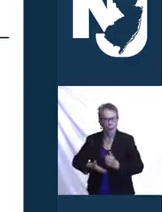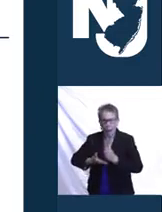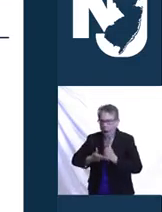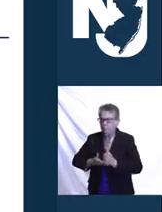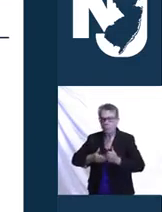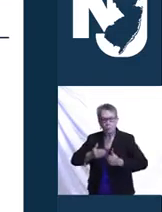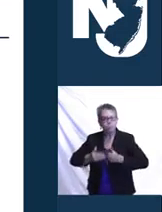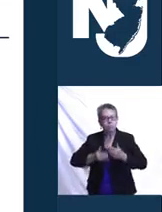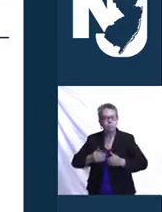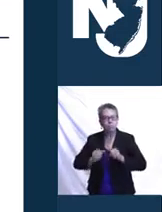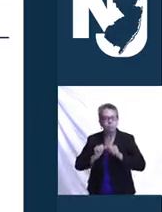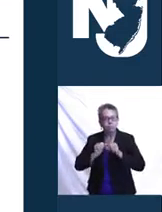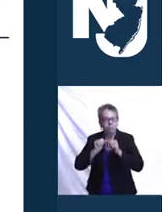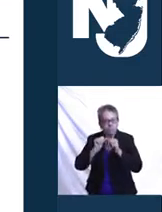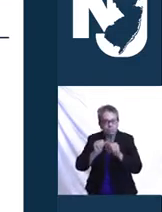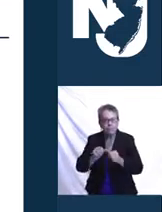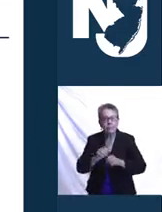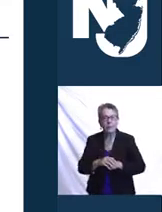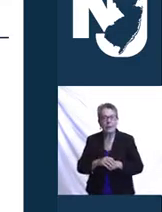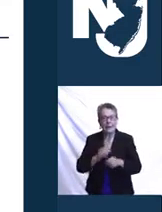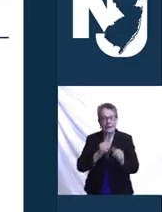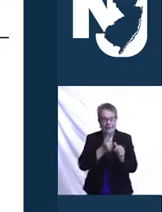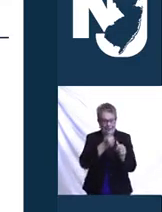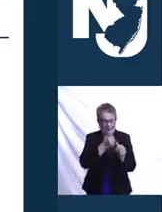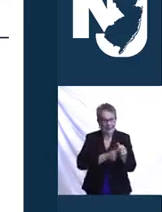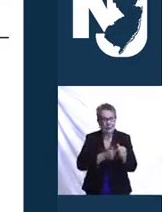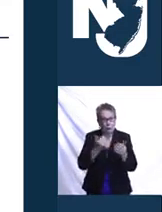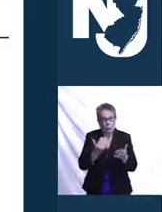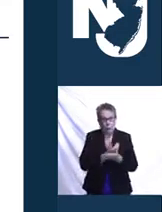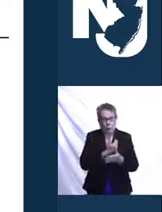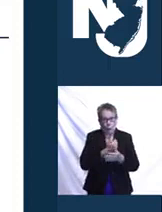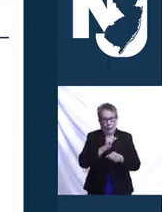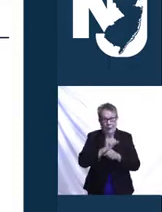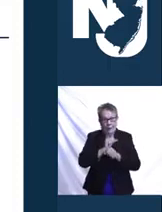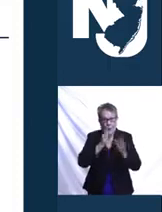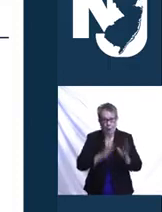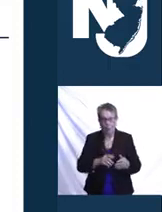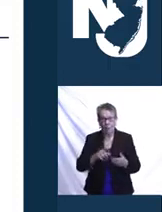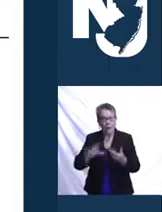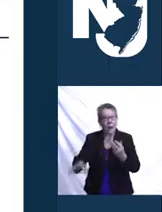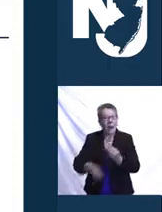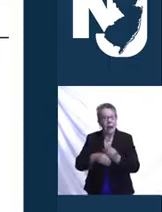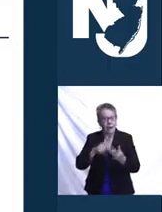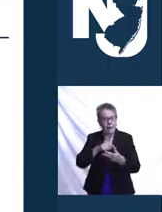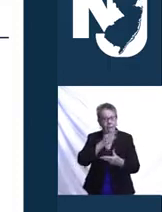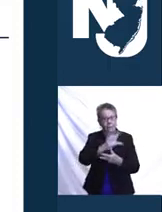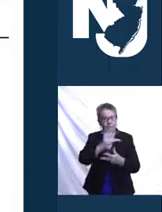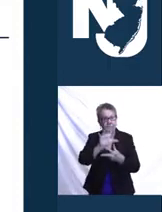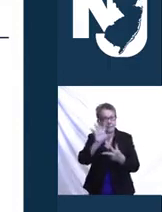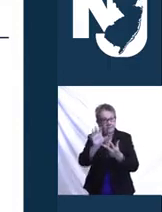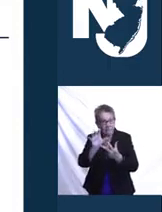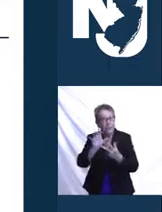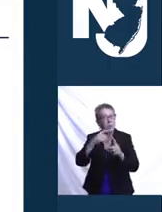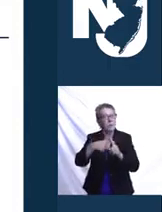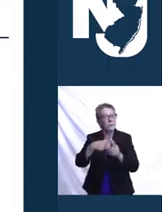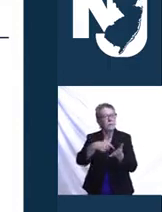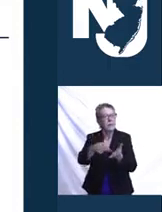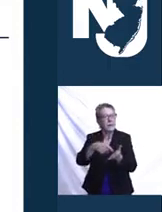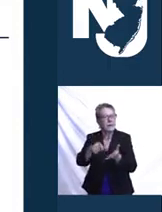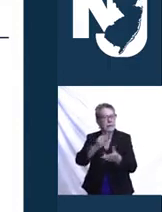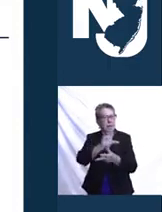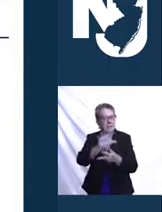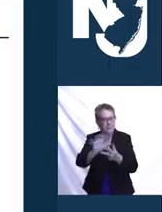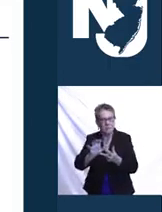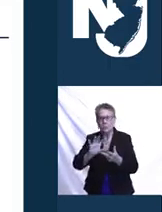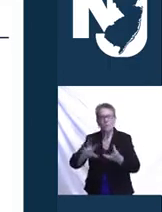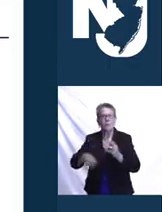$500 signing bonus and the skills for a new and rewarding career. And that's how Return and Earn works, pairing those